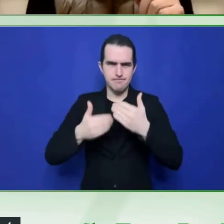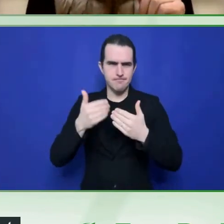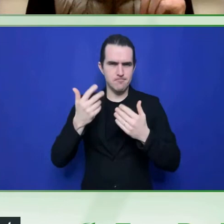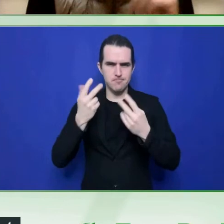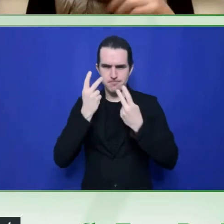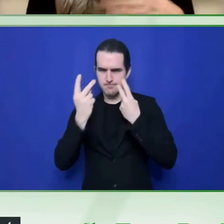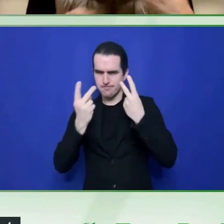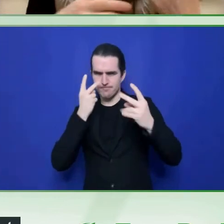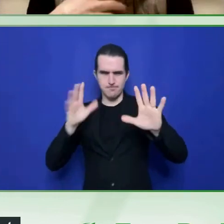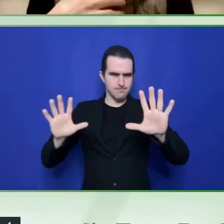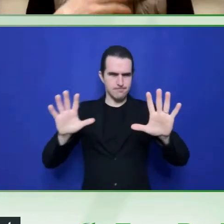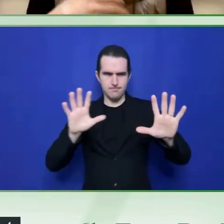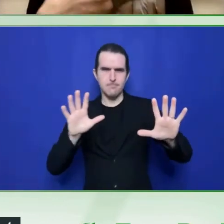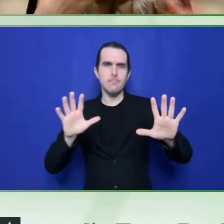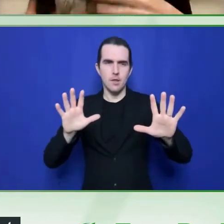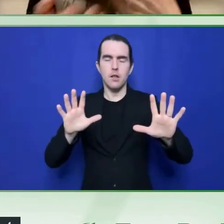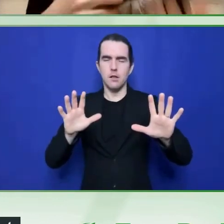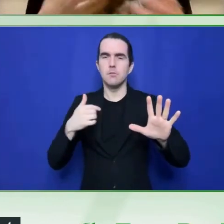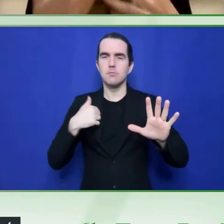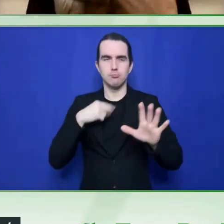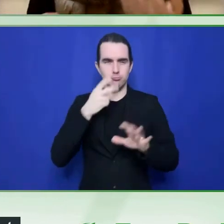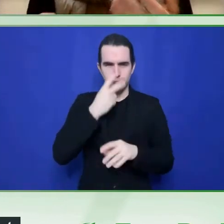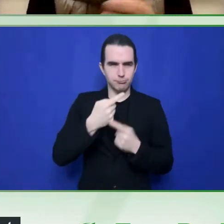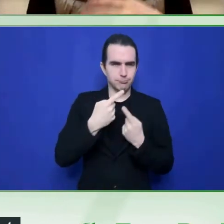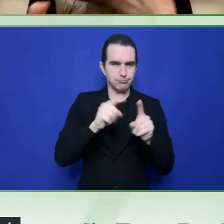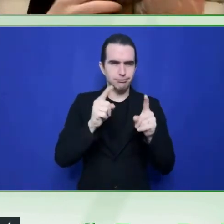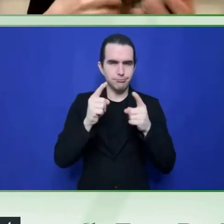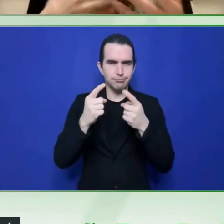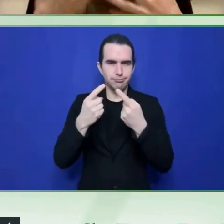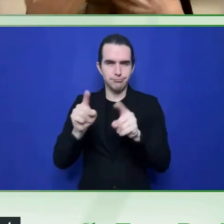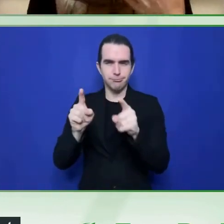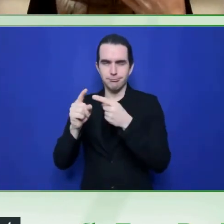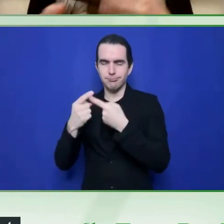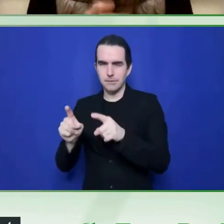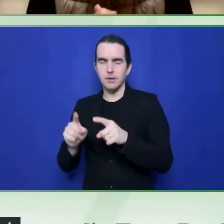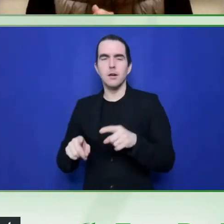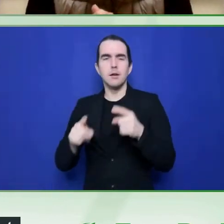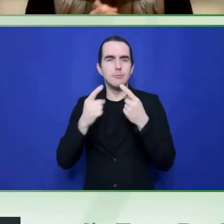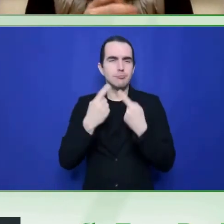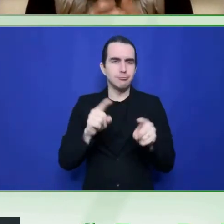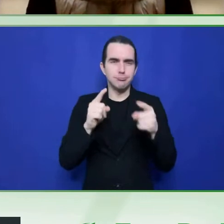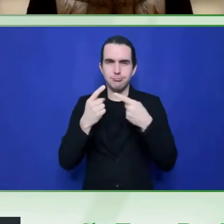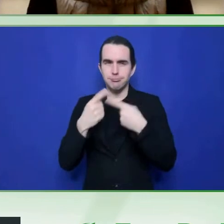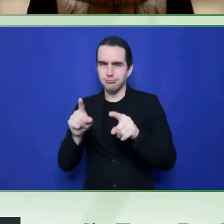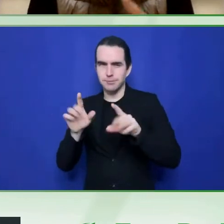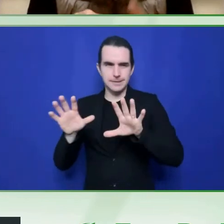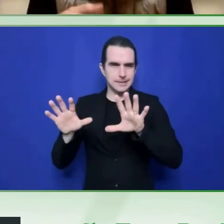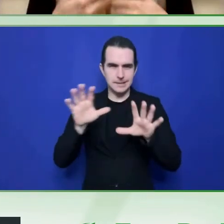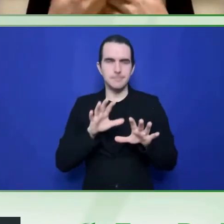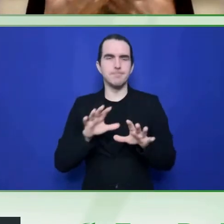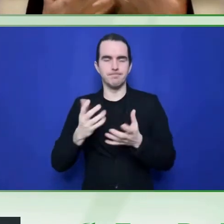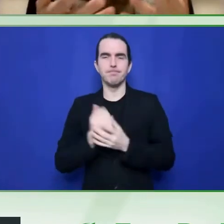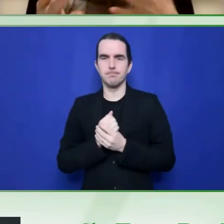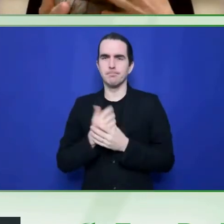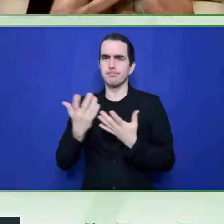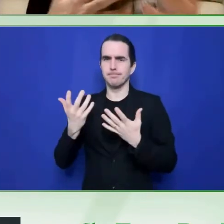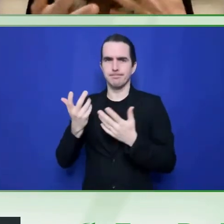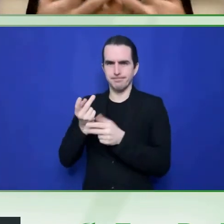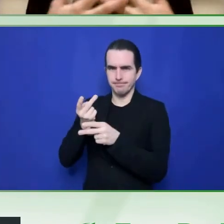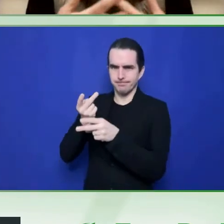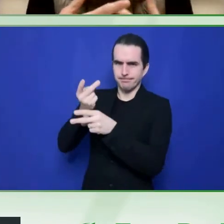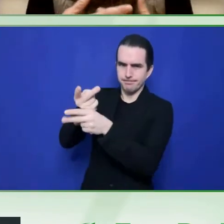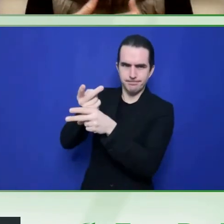digitalization, more work from home, less human-to-human interaction, more human-to-machine interaction, remote working, reduction